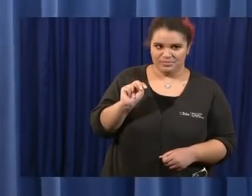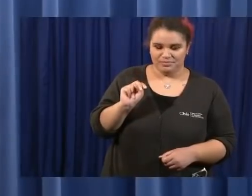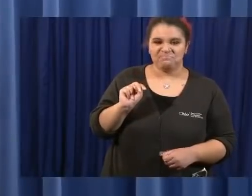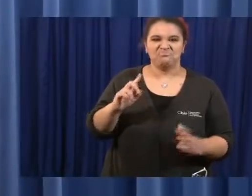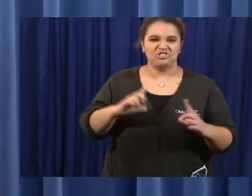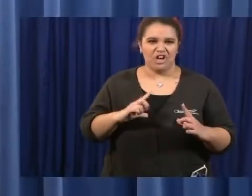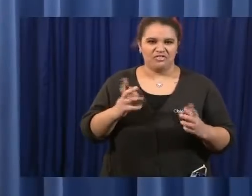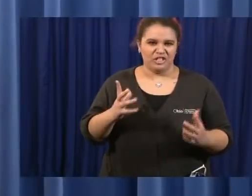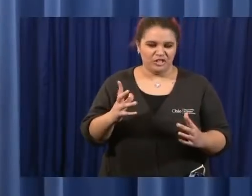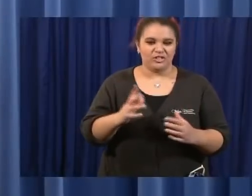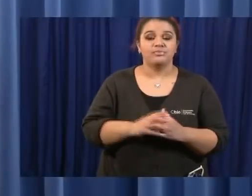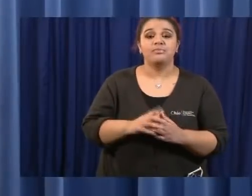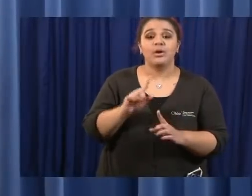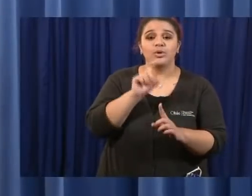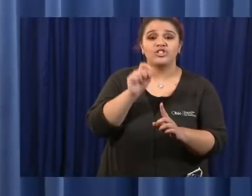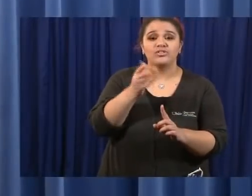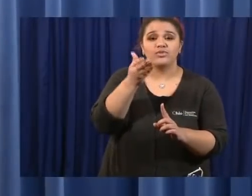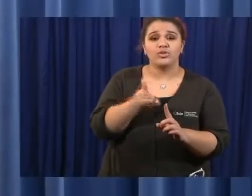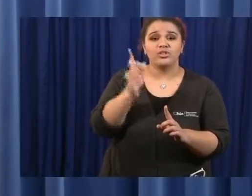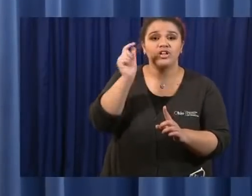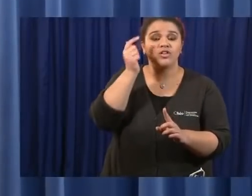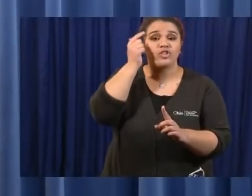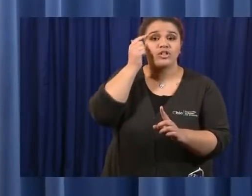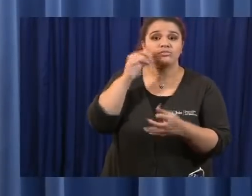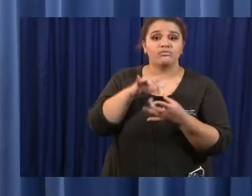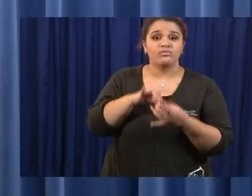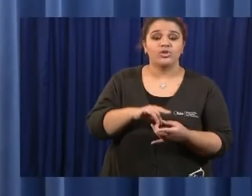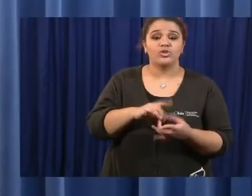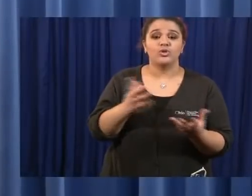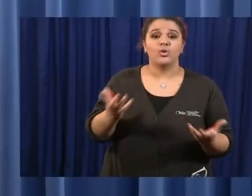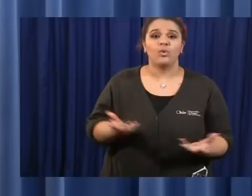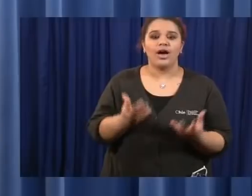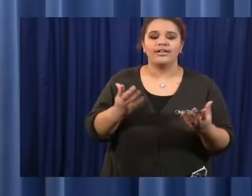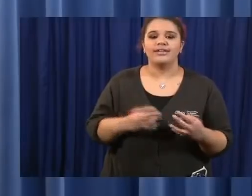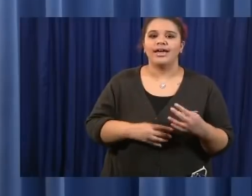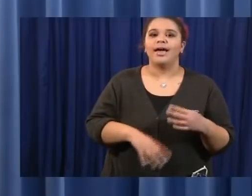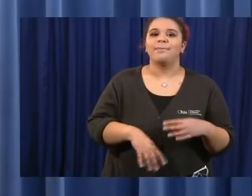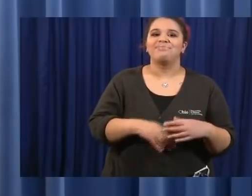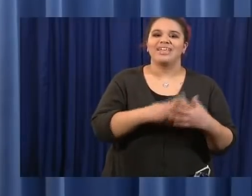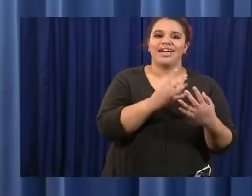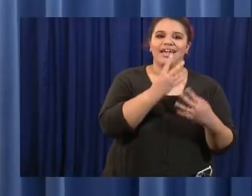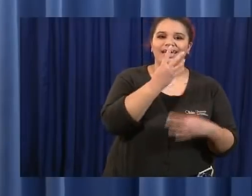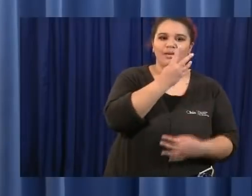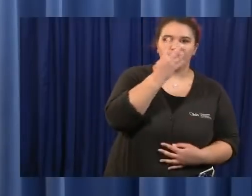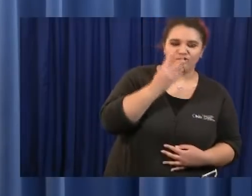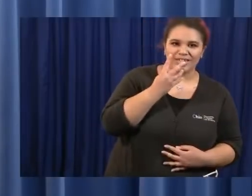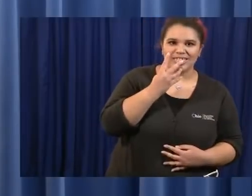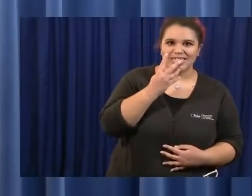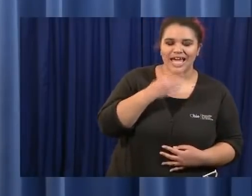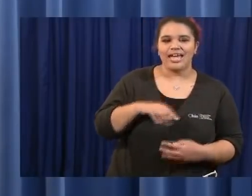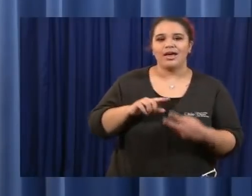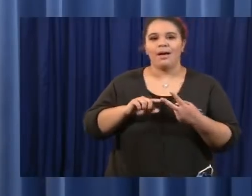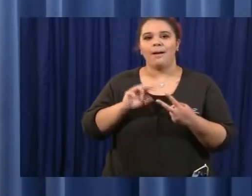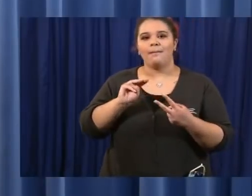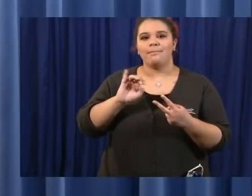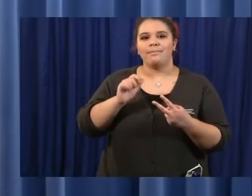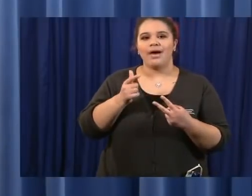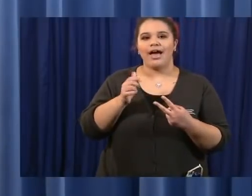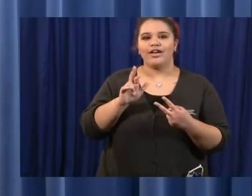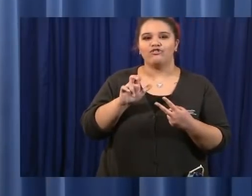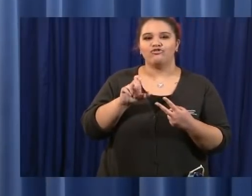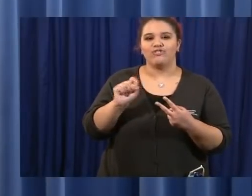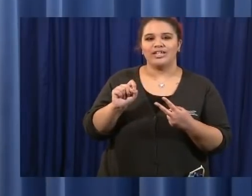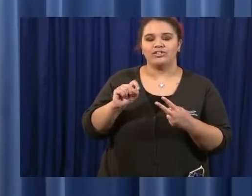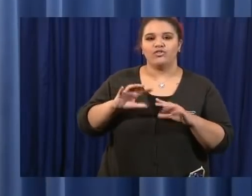Governor, in regards to our immigrant and migrant workforce, both legal and undocumented. Many are very limited in